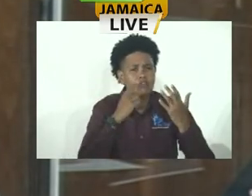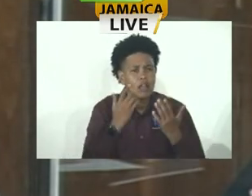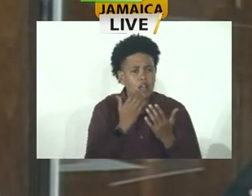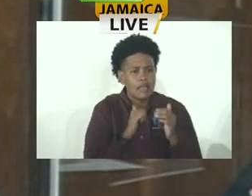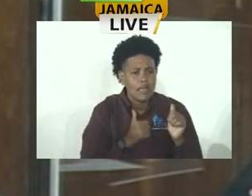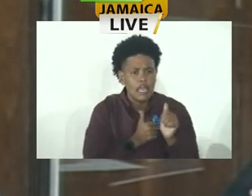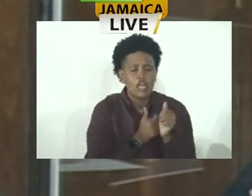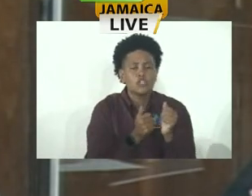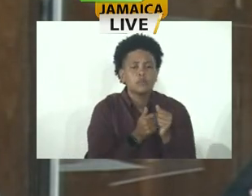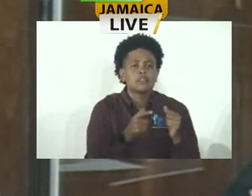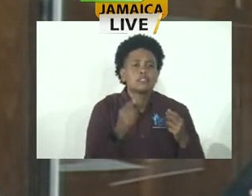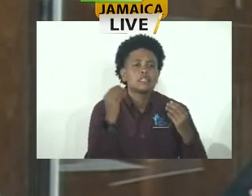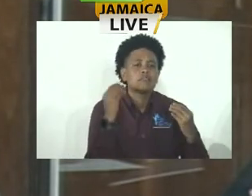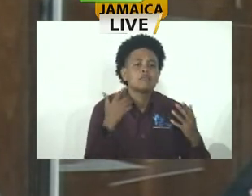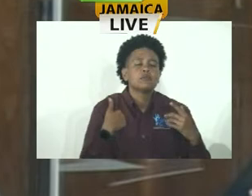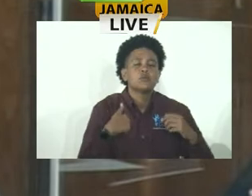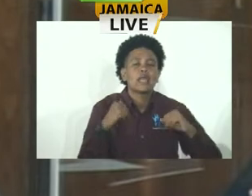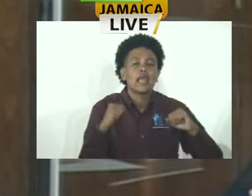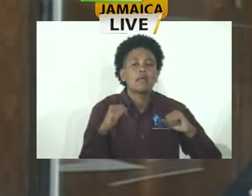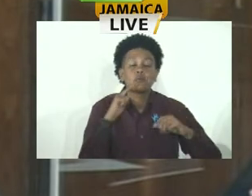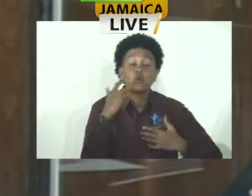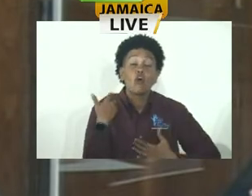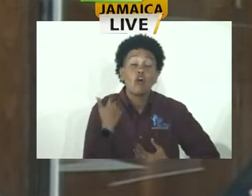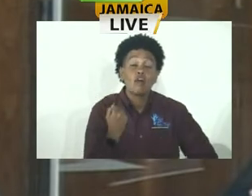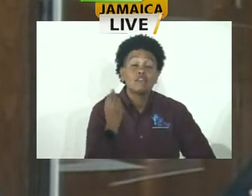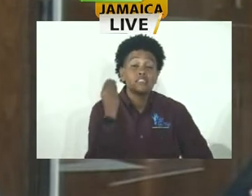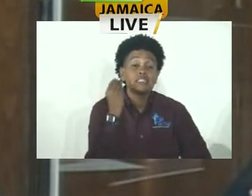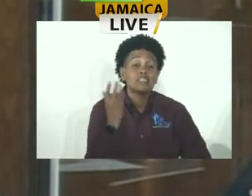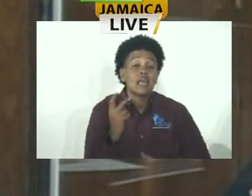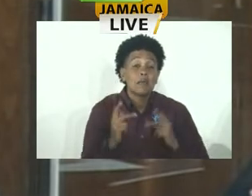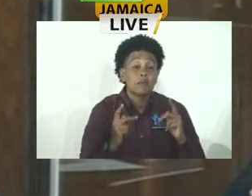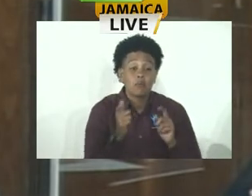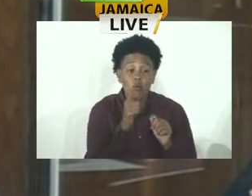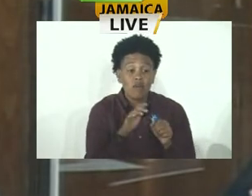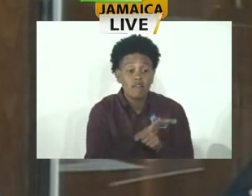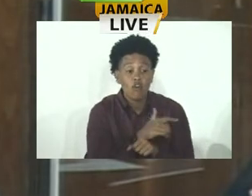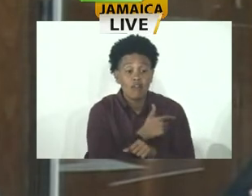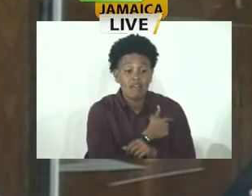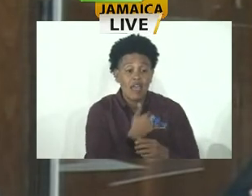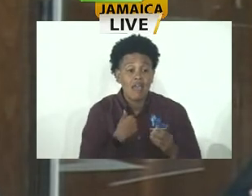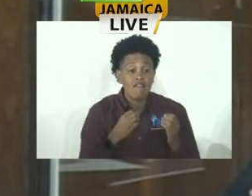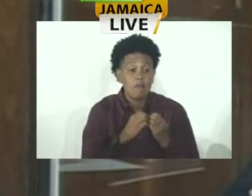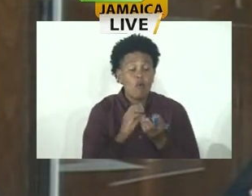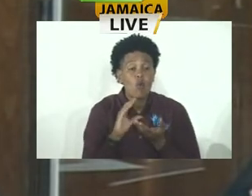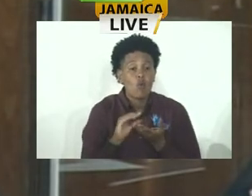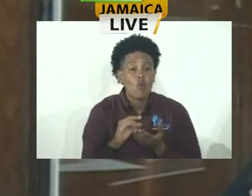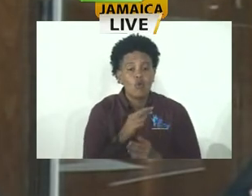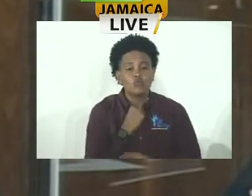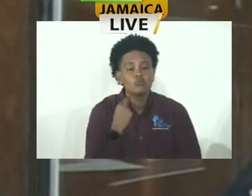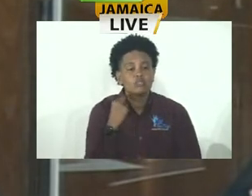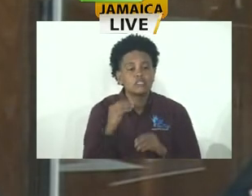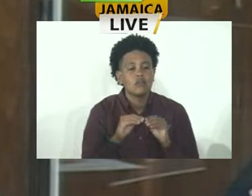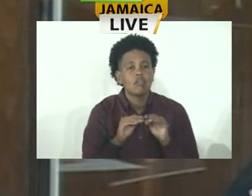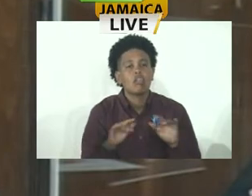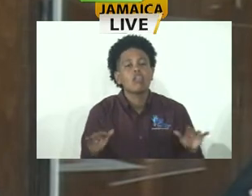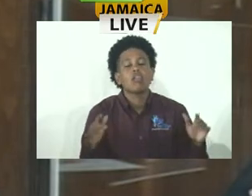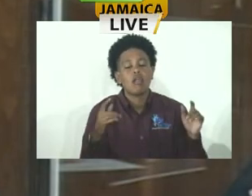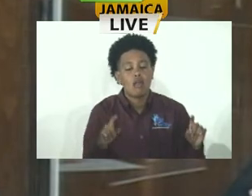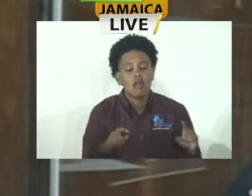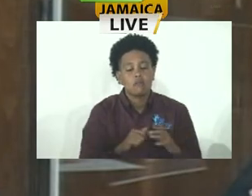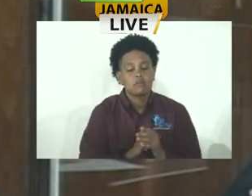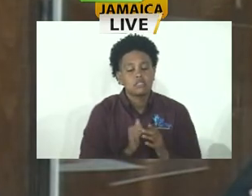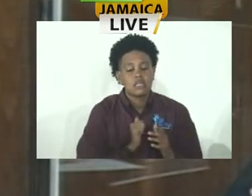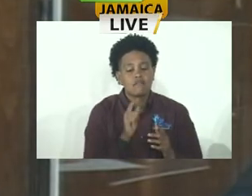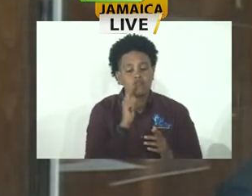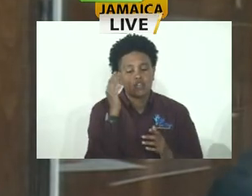with this and that we are able to confidently say that persons who are fully vaccinated have a much lower risk of transmission um i know that